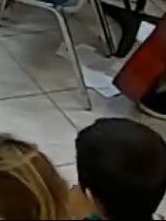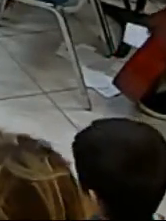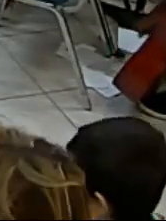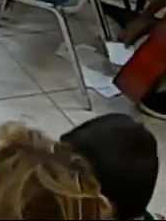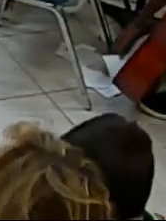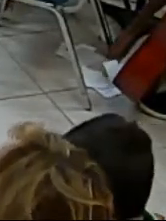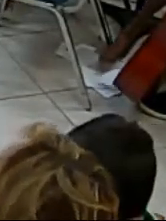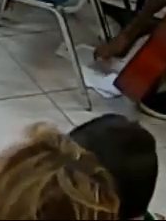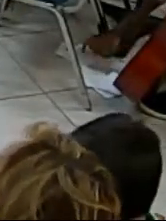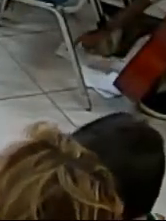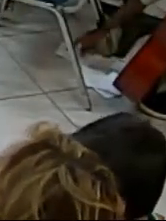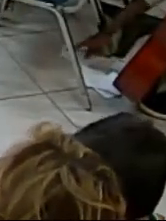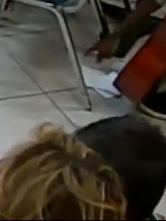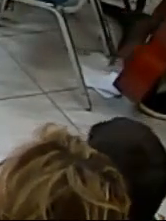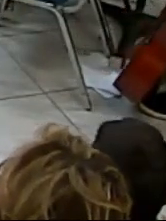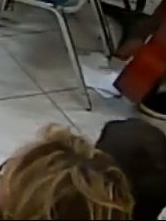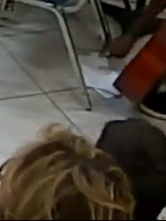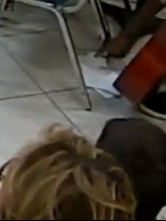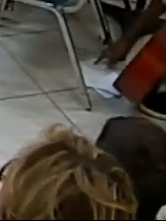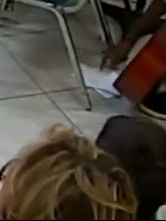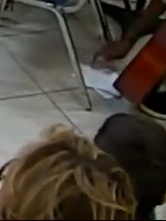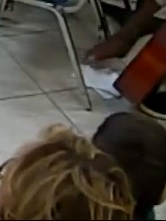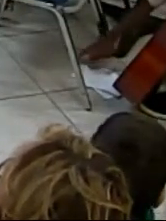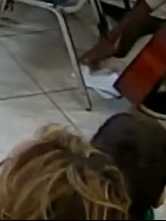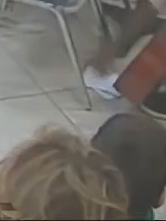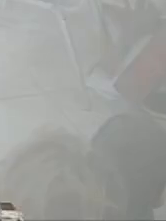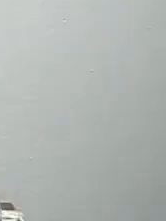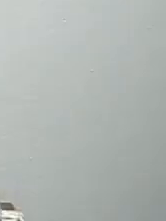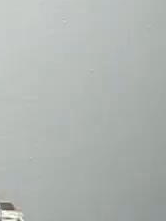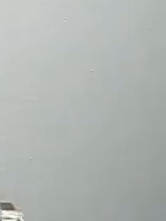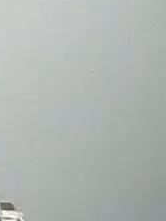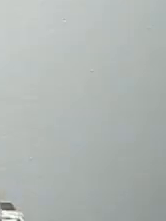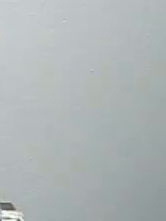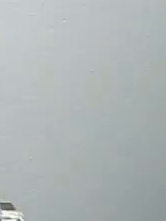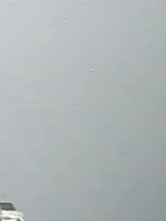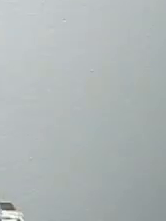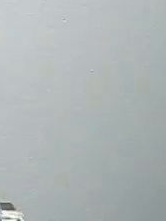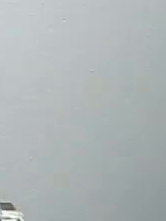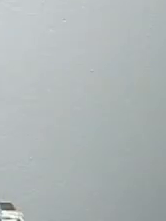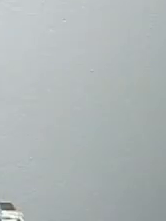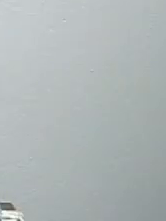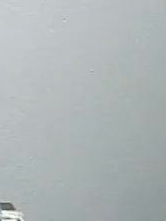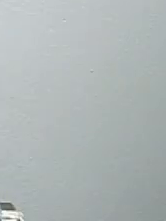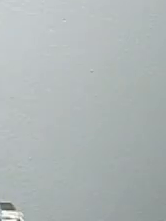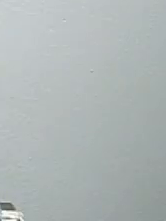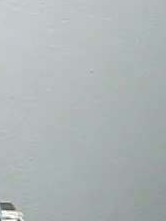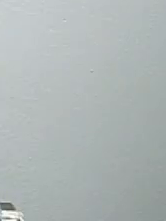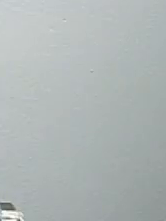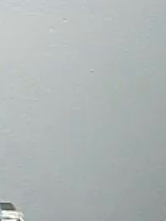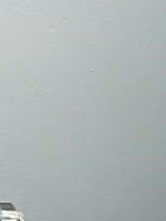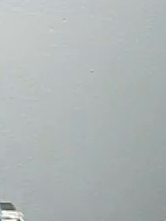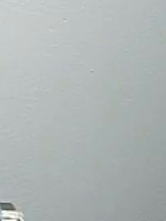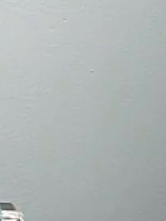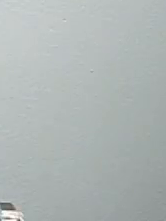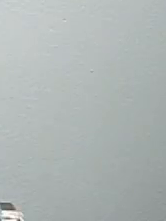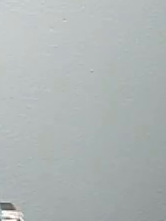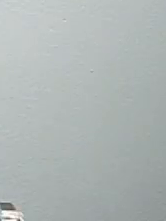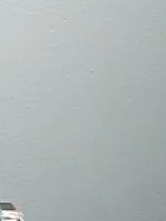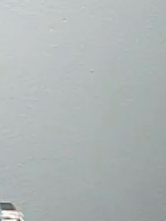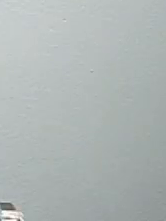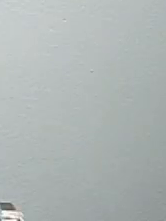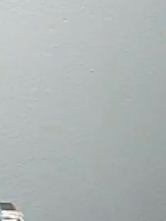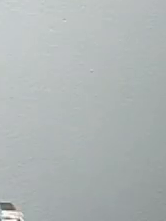10:30 p.m., and Brother Luciano asked the brethren to come early at 6 o'clock, 6 of the